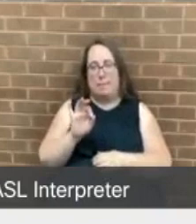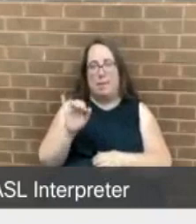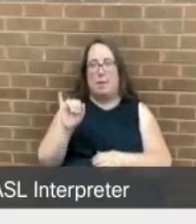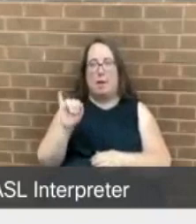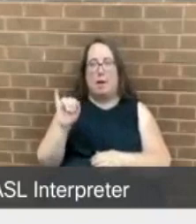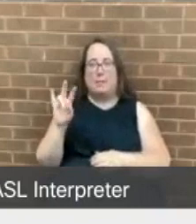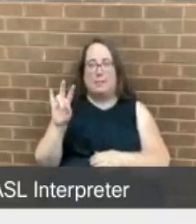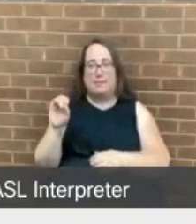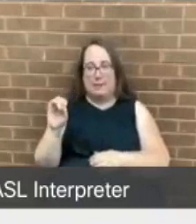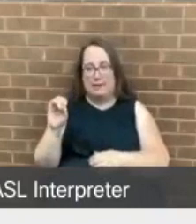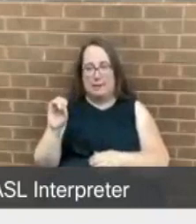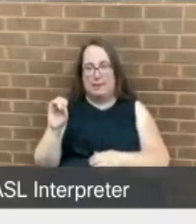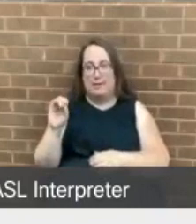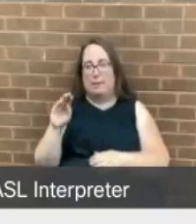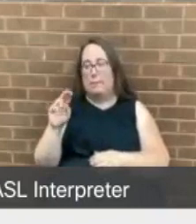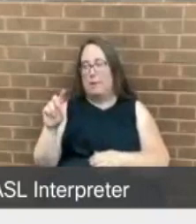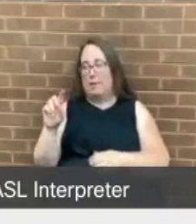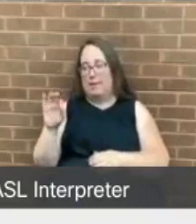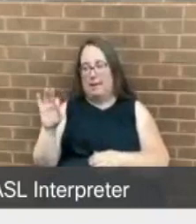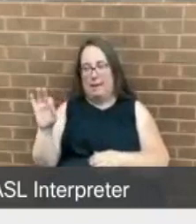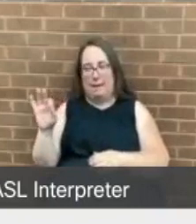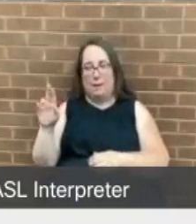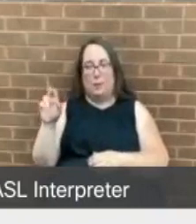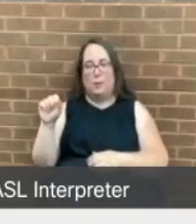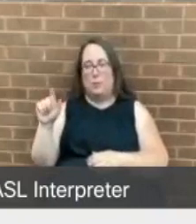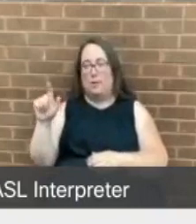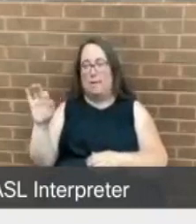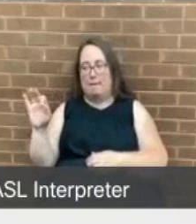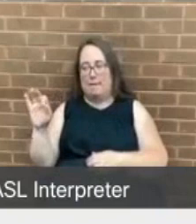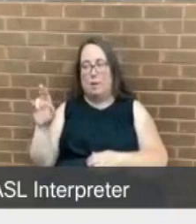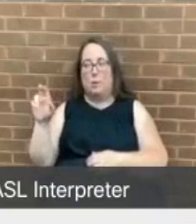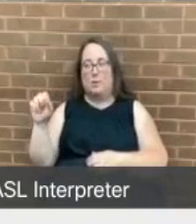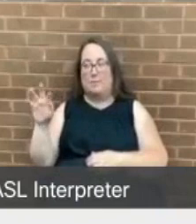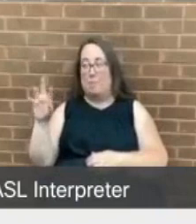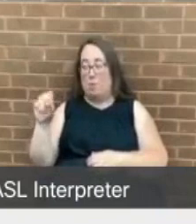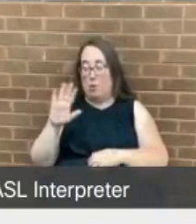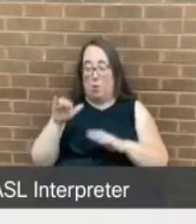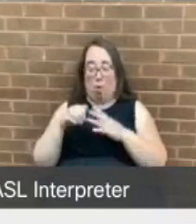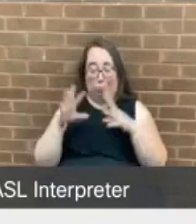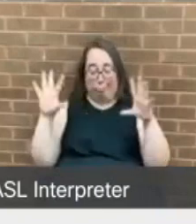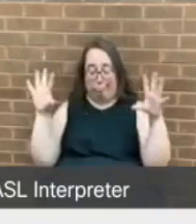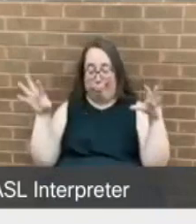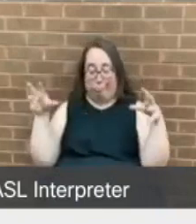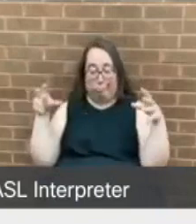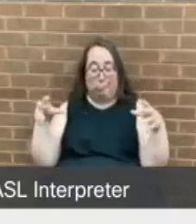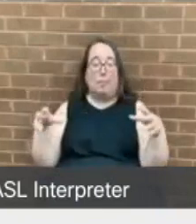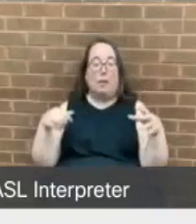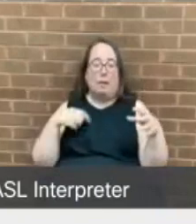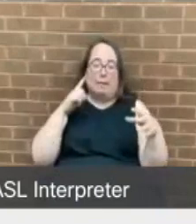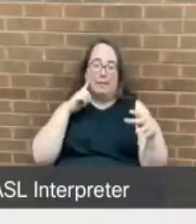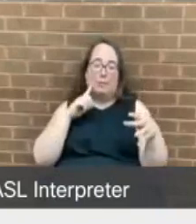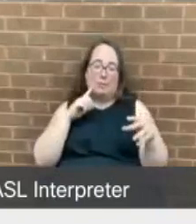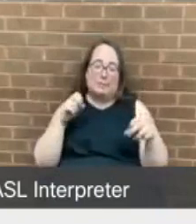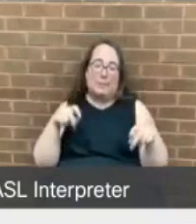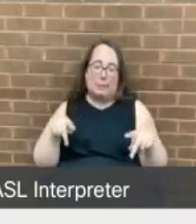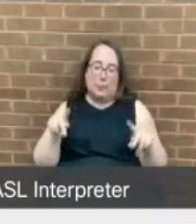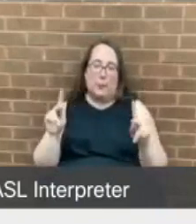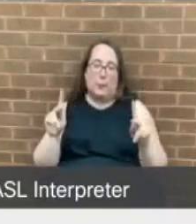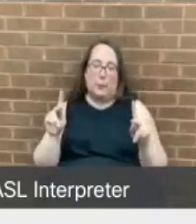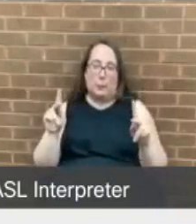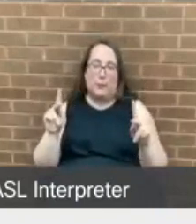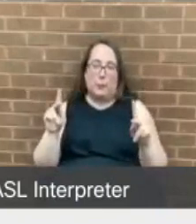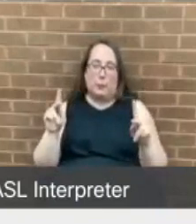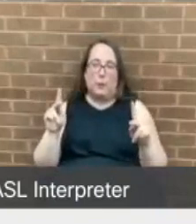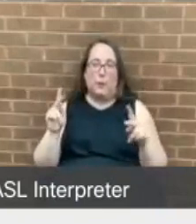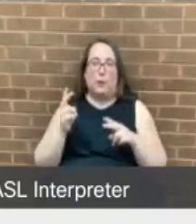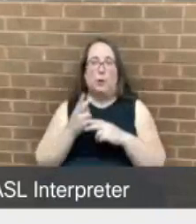I-70, the Maryland 99, US 29, and US 40 all together there as a system. I think there's opportunities there where we can use